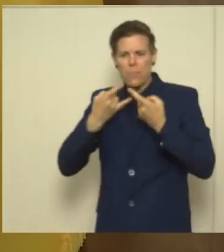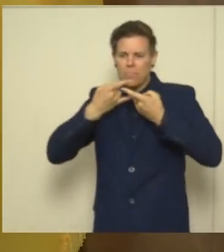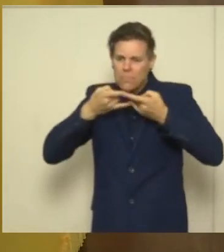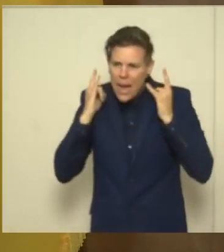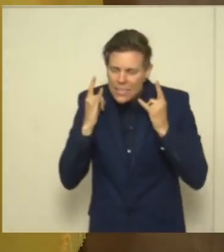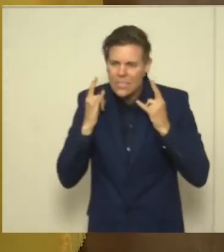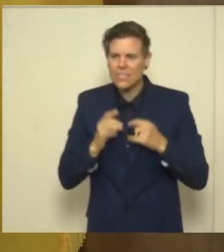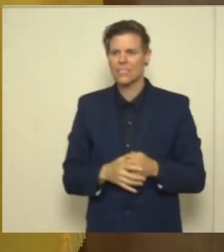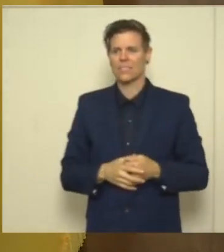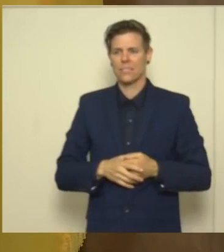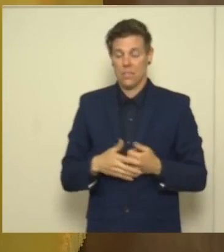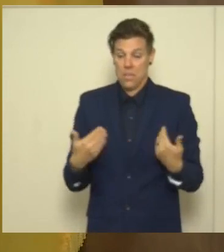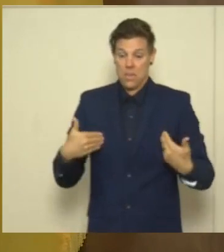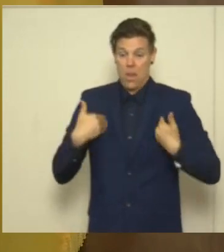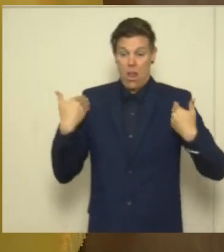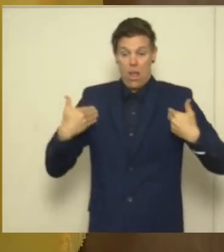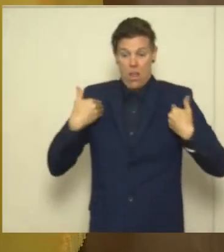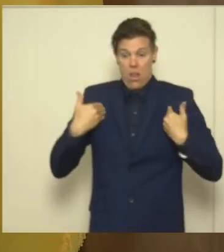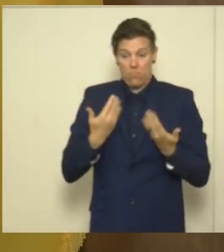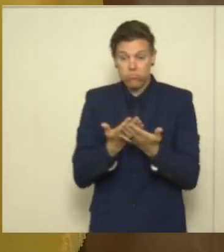Nearly